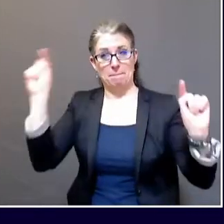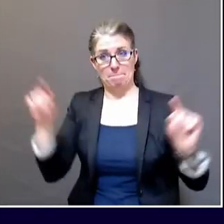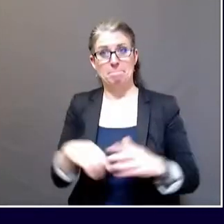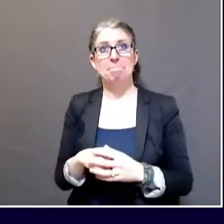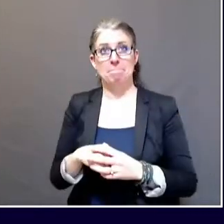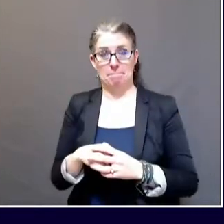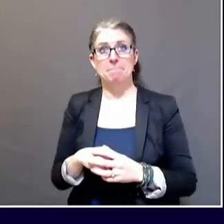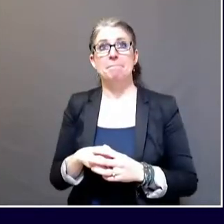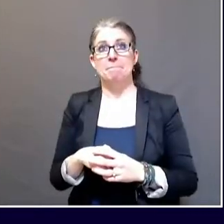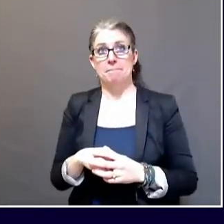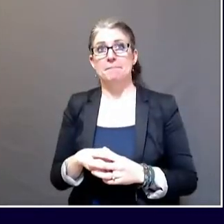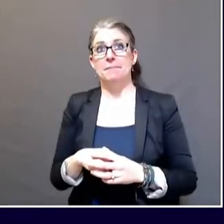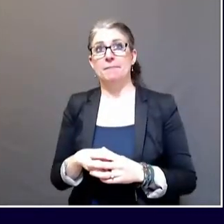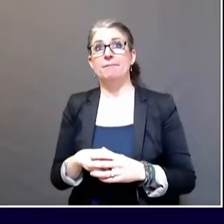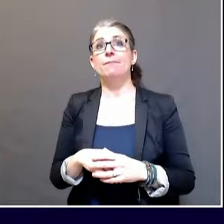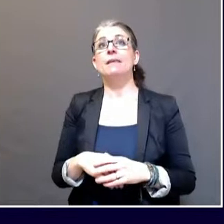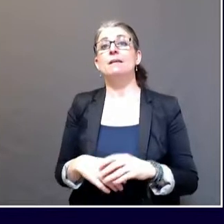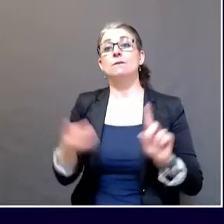those,